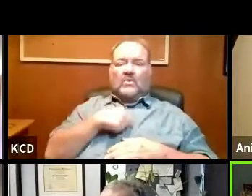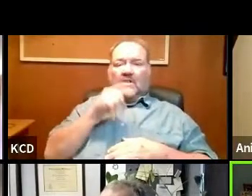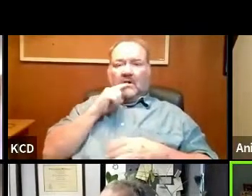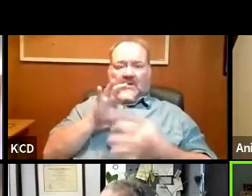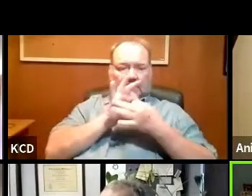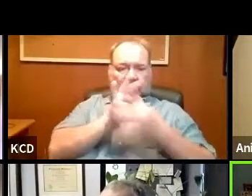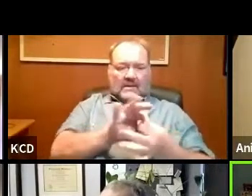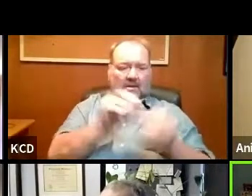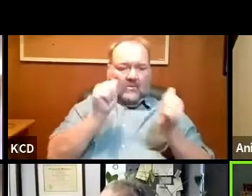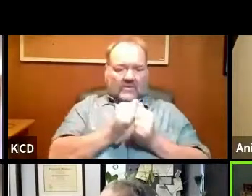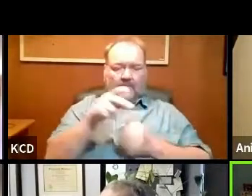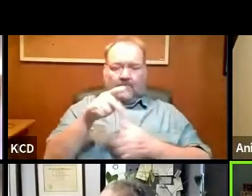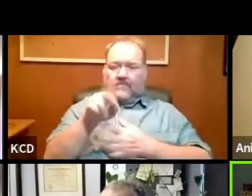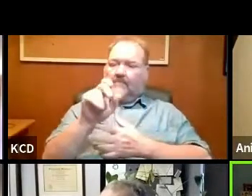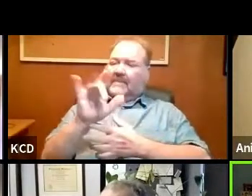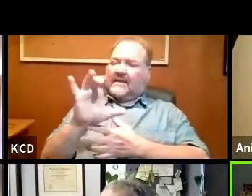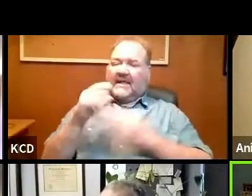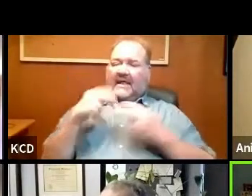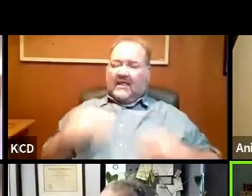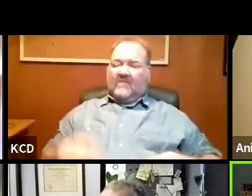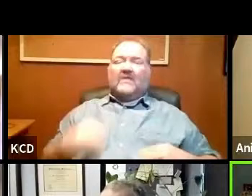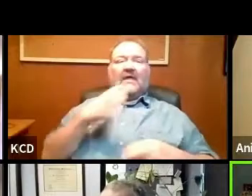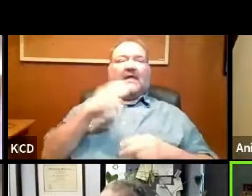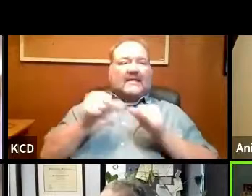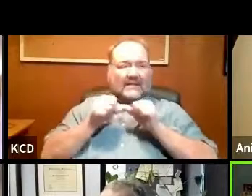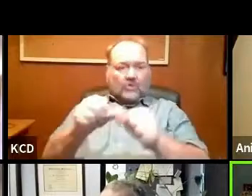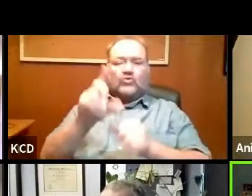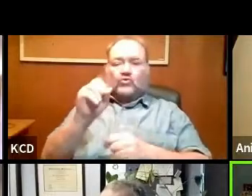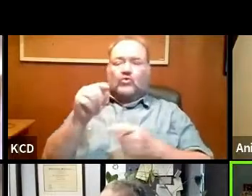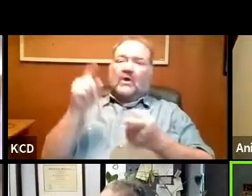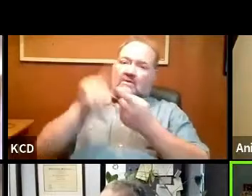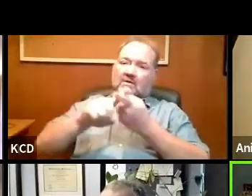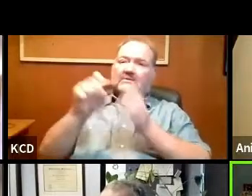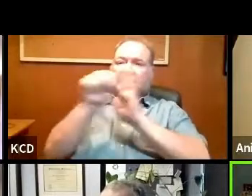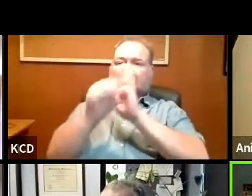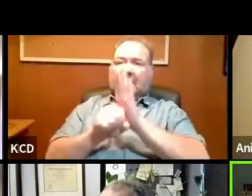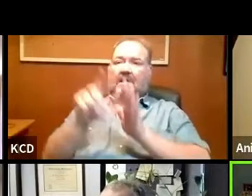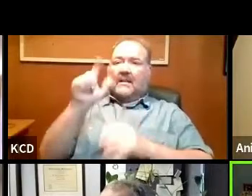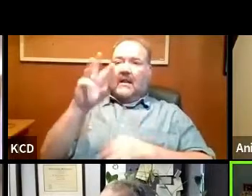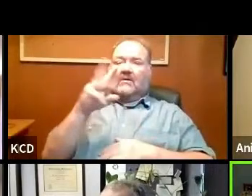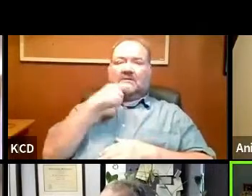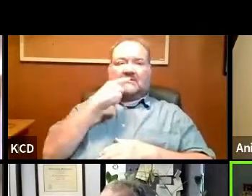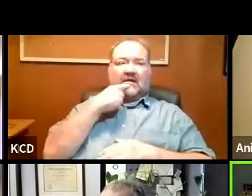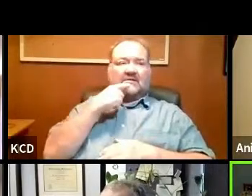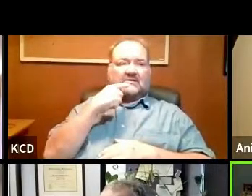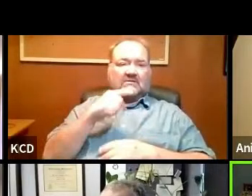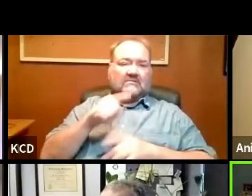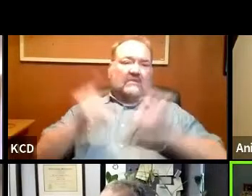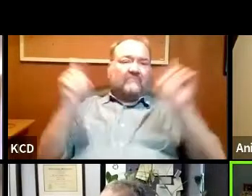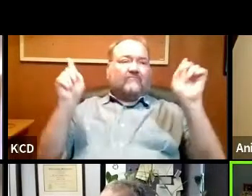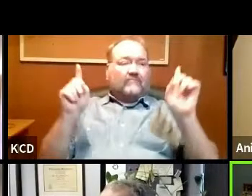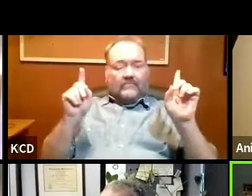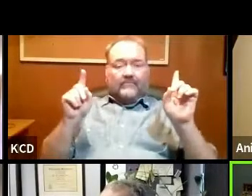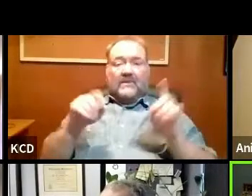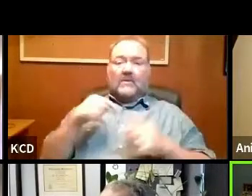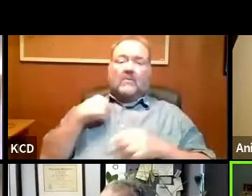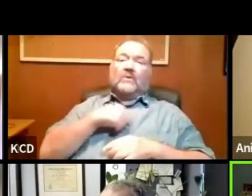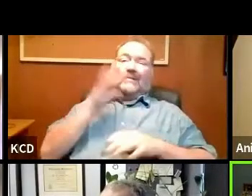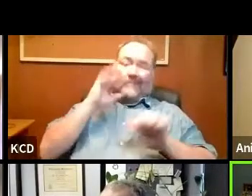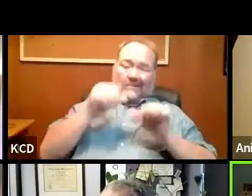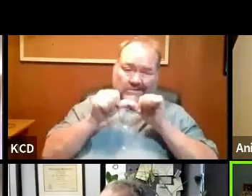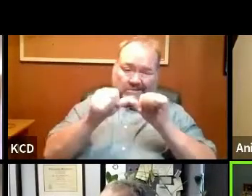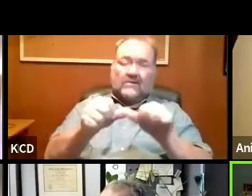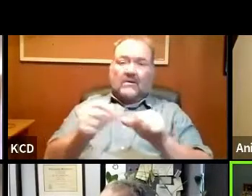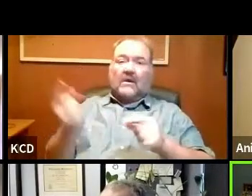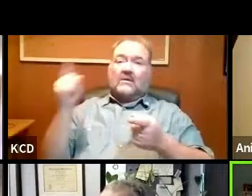health, and we'll continue to do so until state law says otherwise. And we will do so until, when